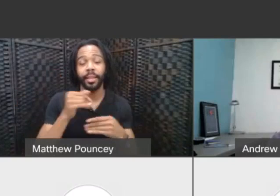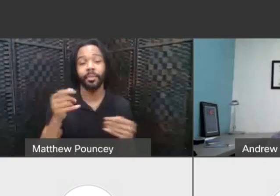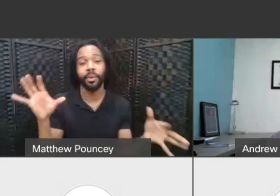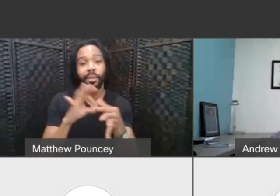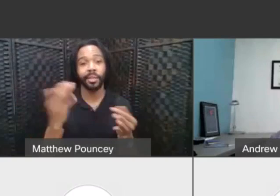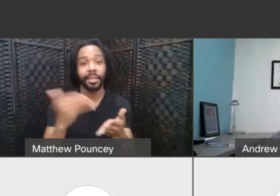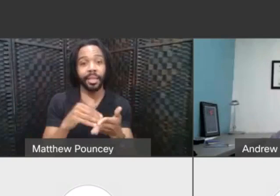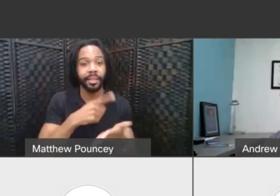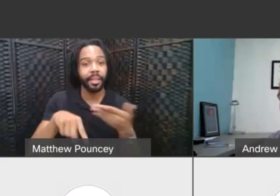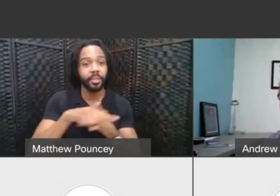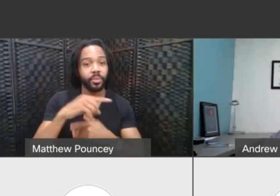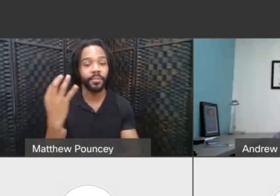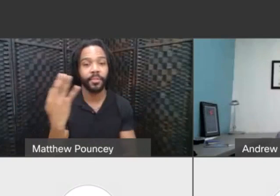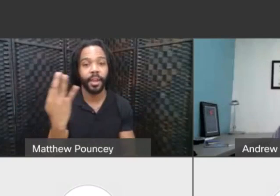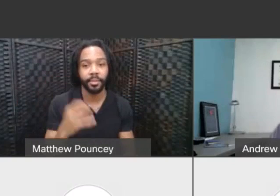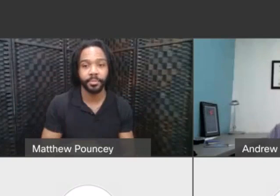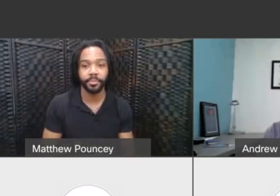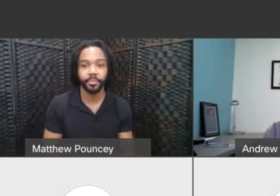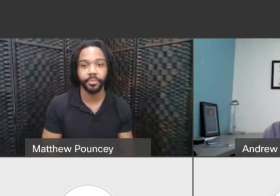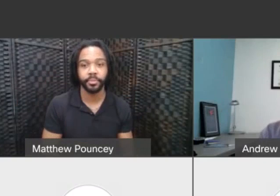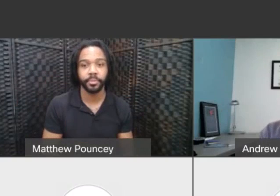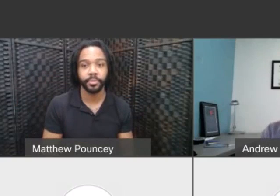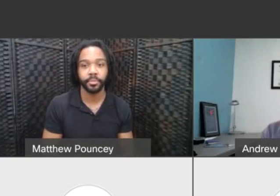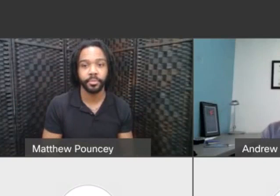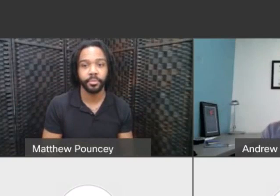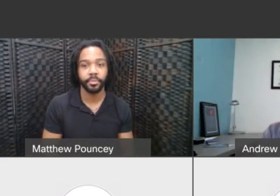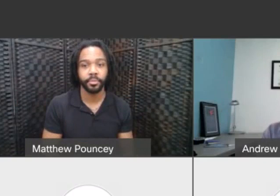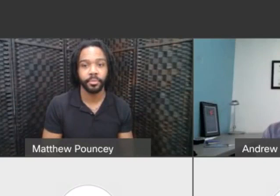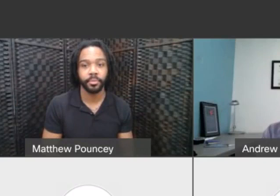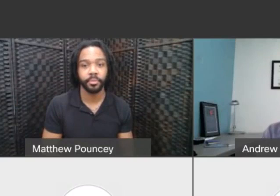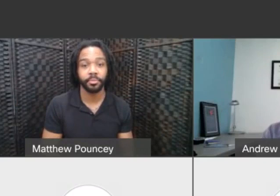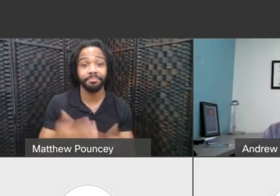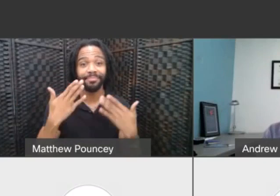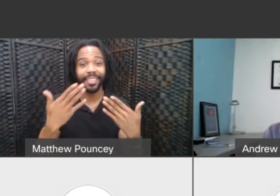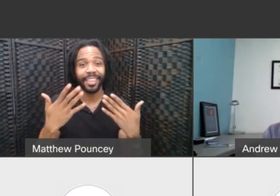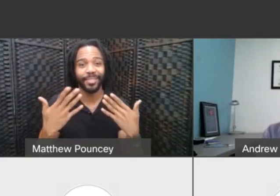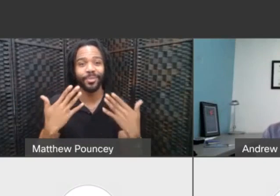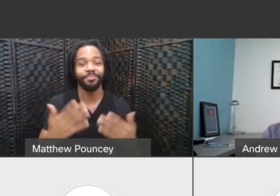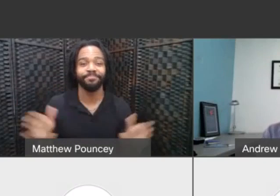again next Friday. Thank you.